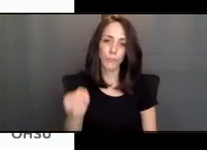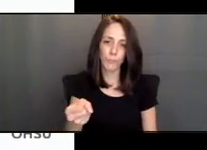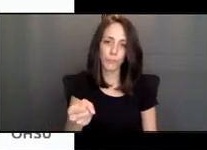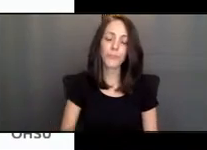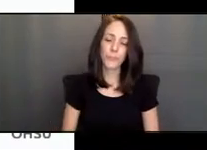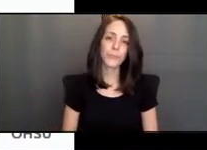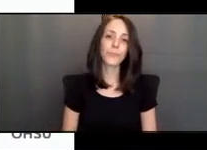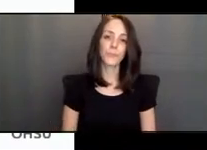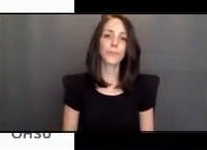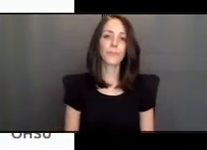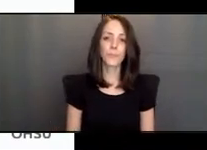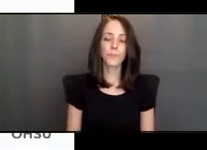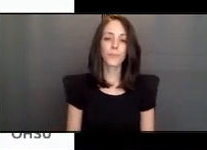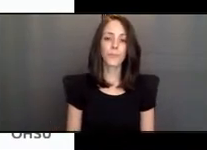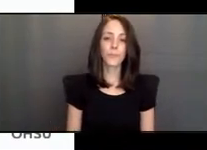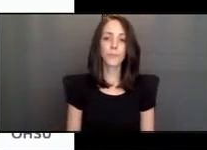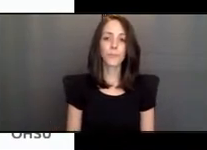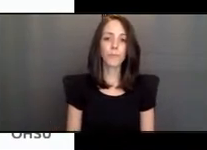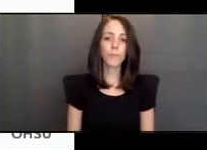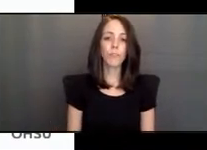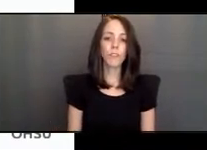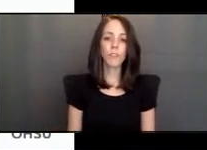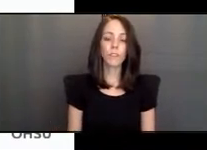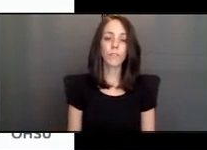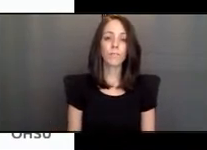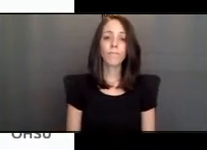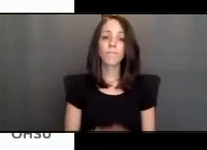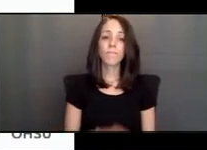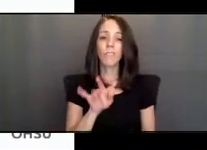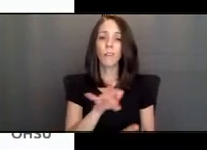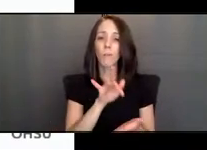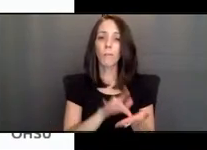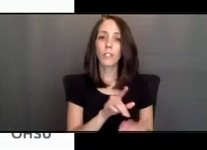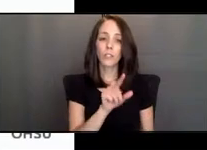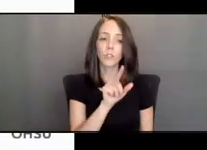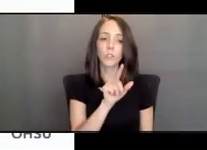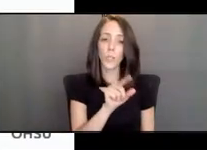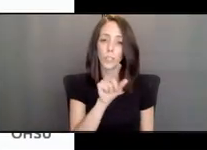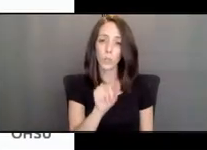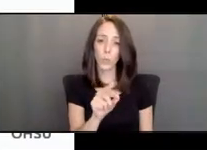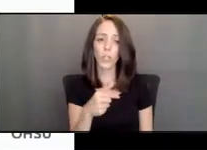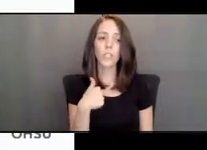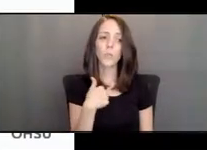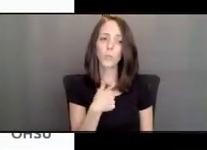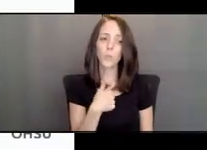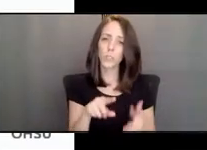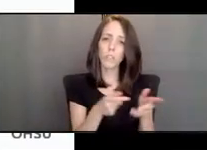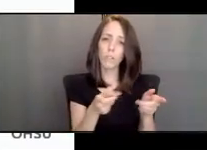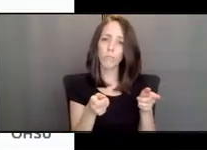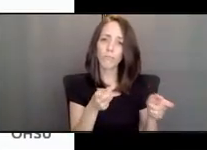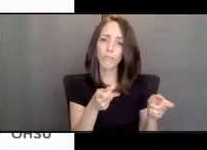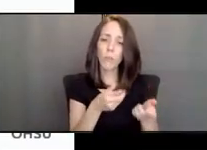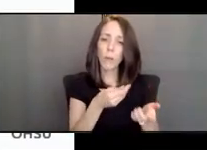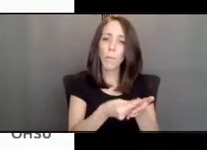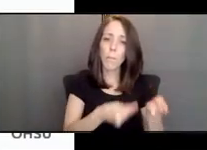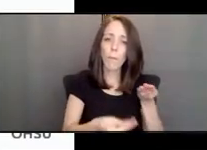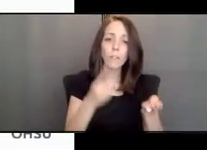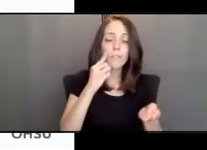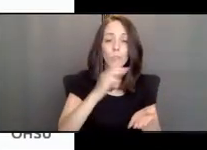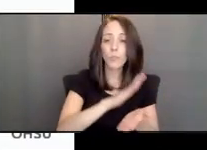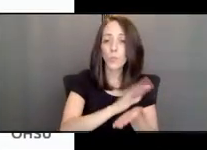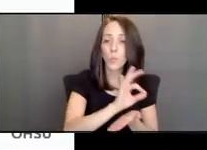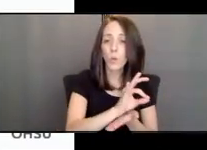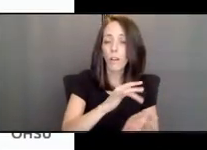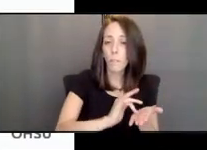In mid-FY20, we began managing the budget of OHSU Health and the School of Medicine on a combined direct